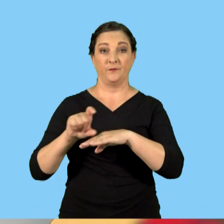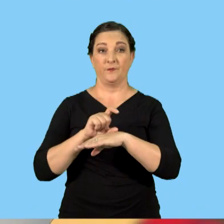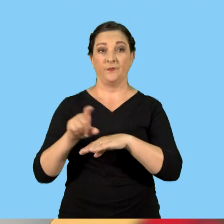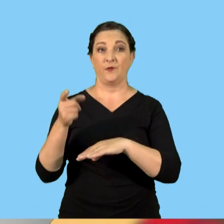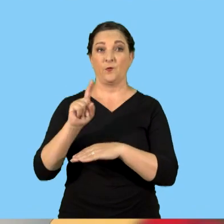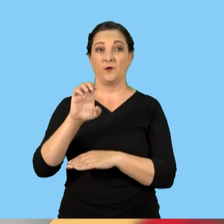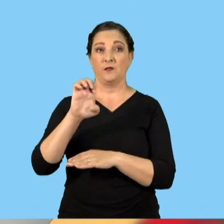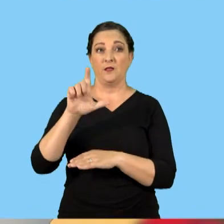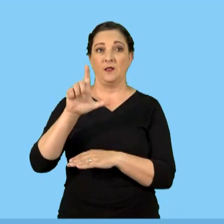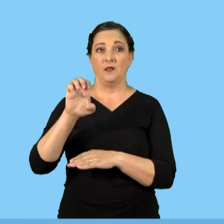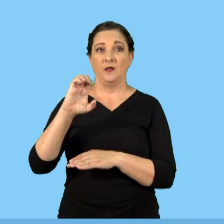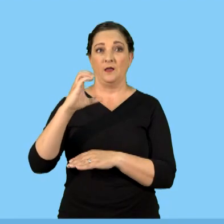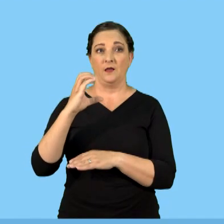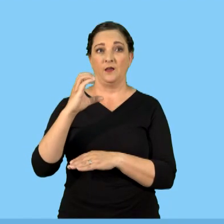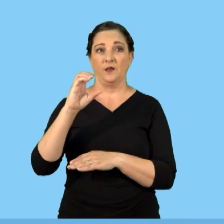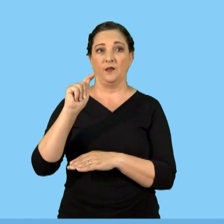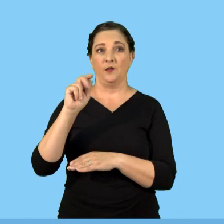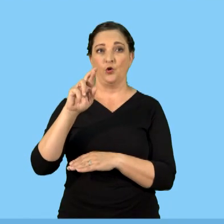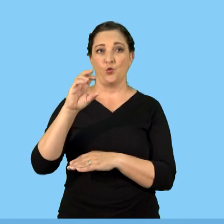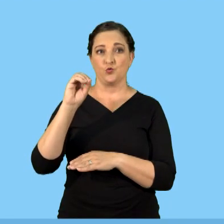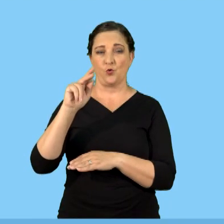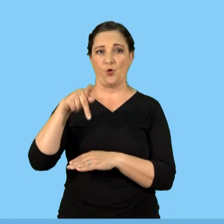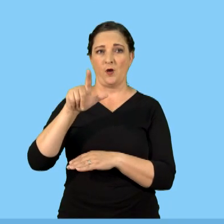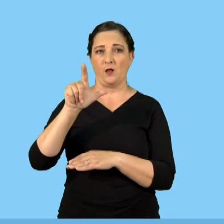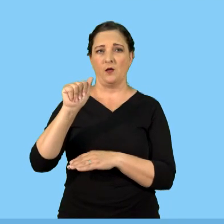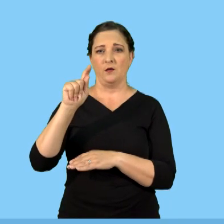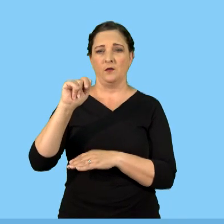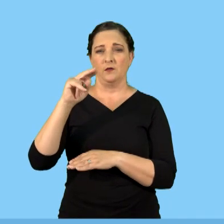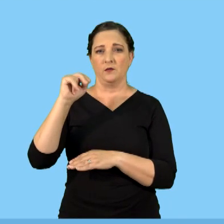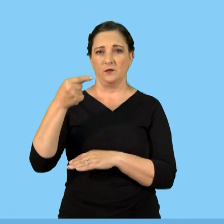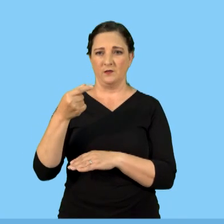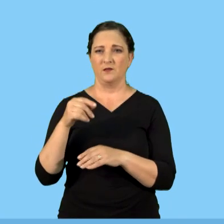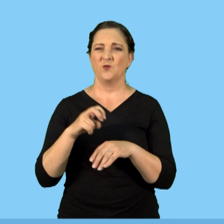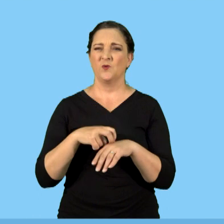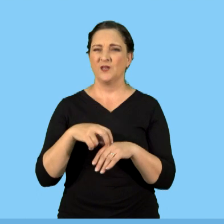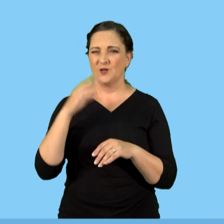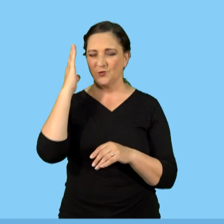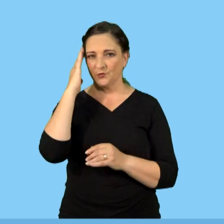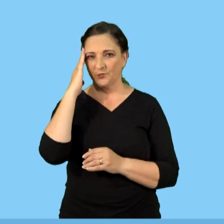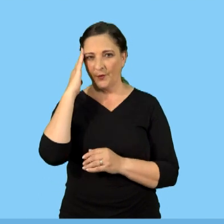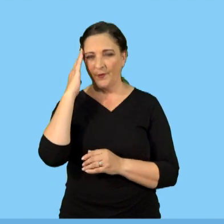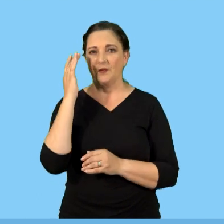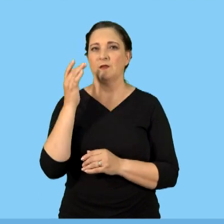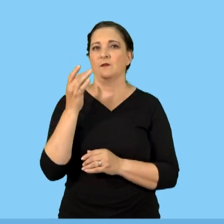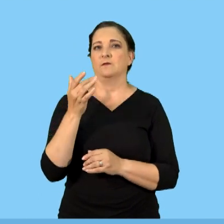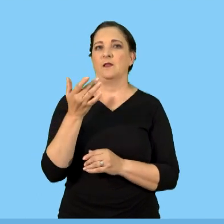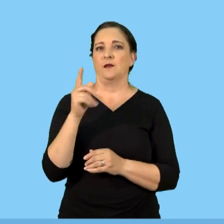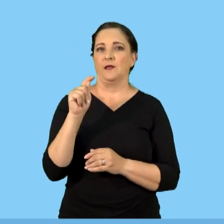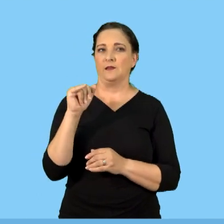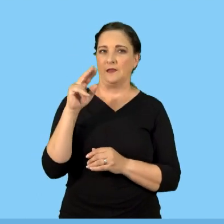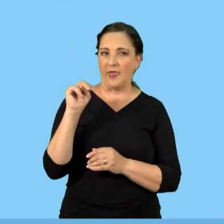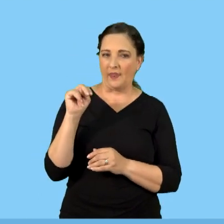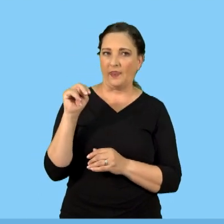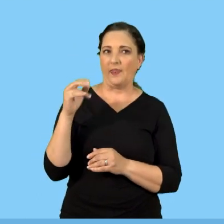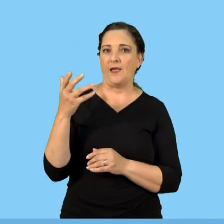the electroplating. So what is that and how do we use it? So we need to know that metals like tin and silver, so we have metals like